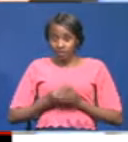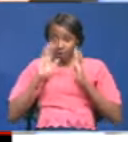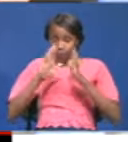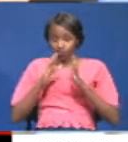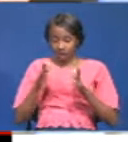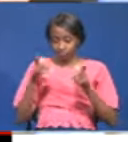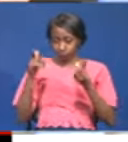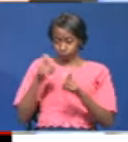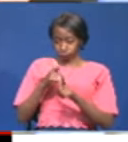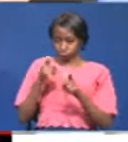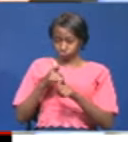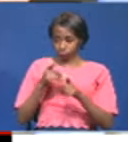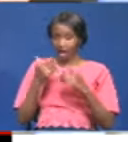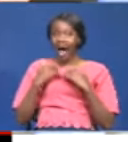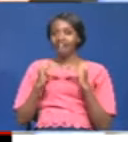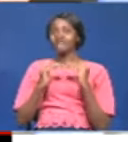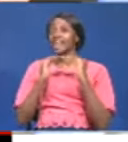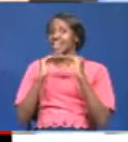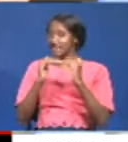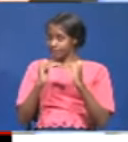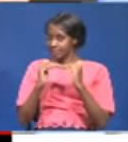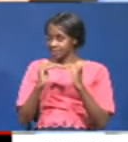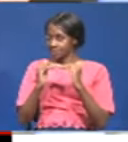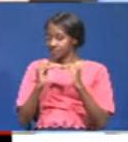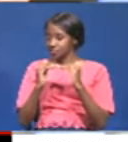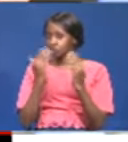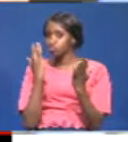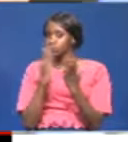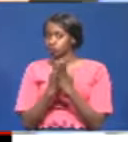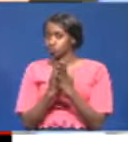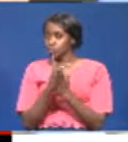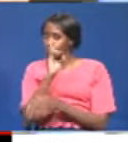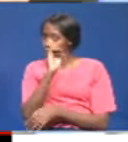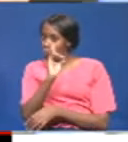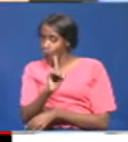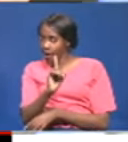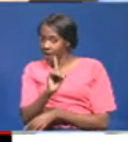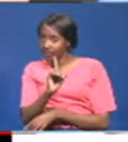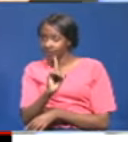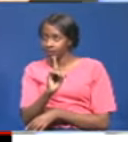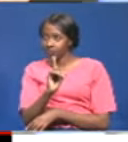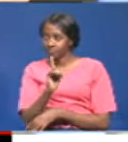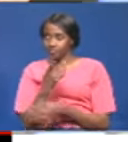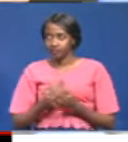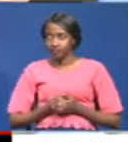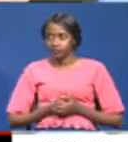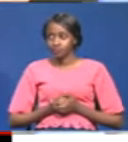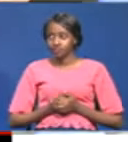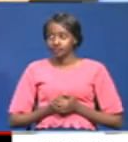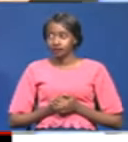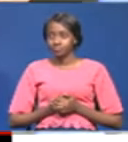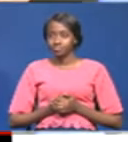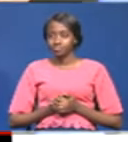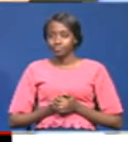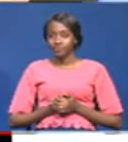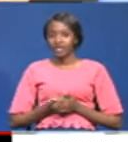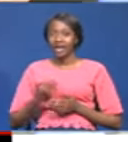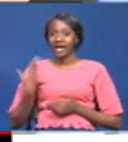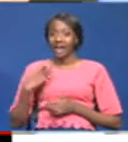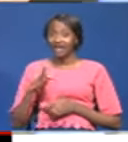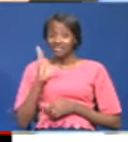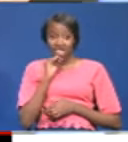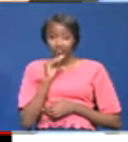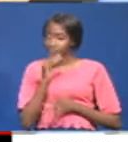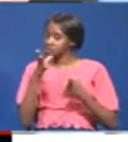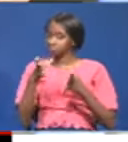there's a limit. It's not absolute. It's limited to one. Propaganda to war, hate speech and incitement.